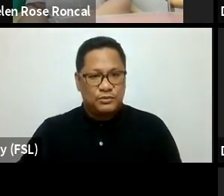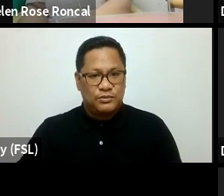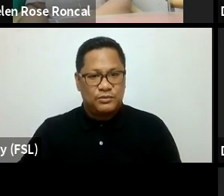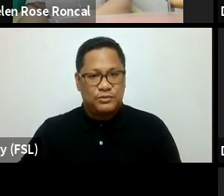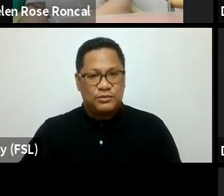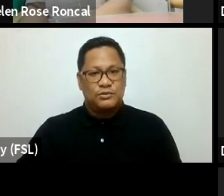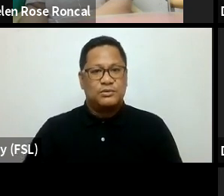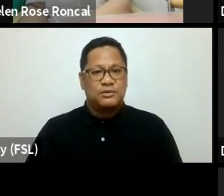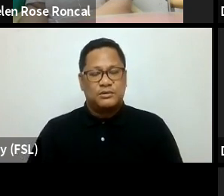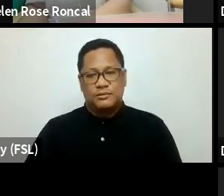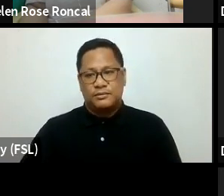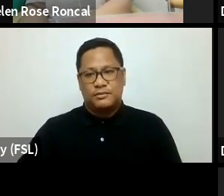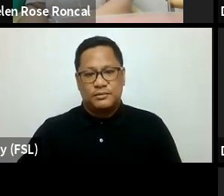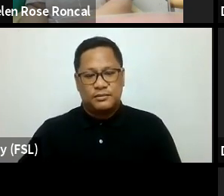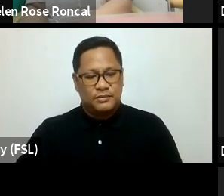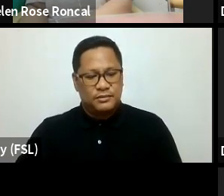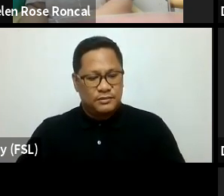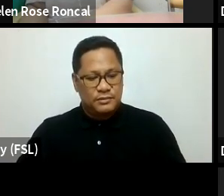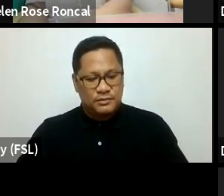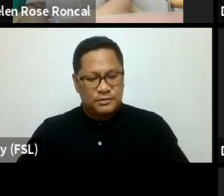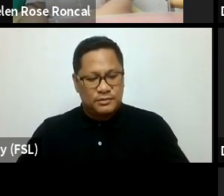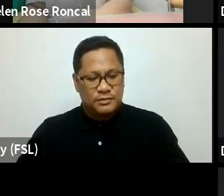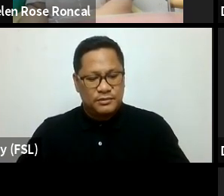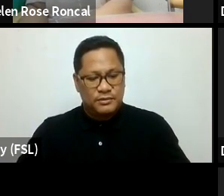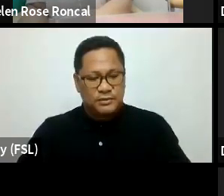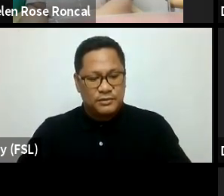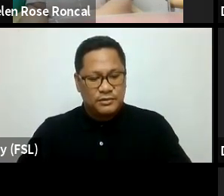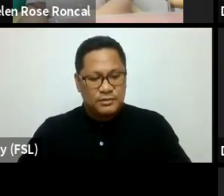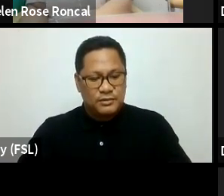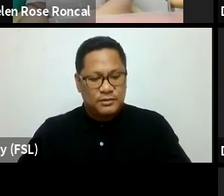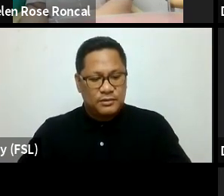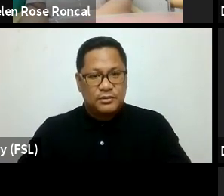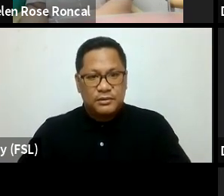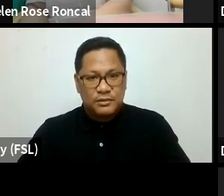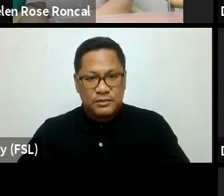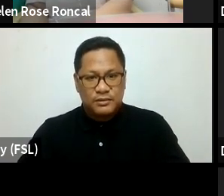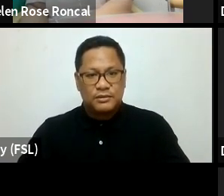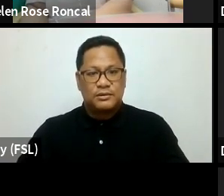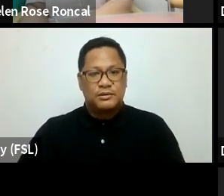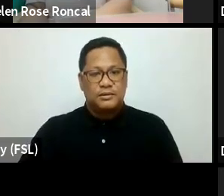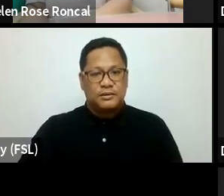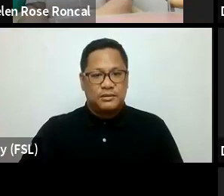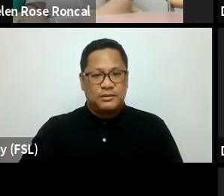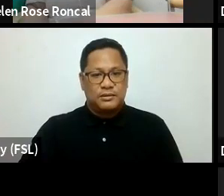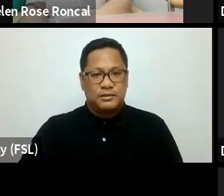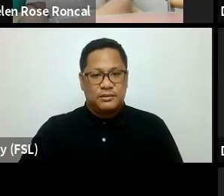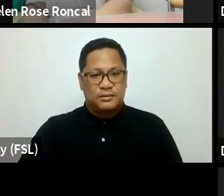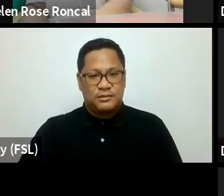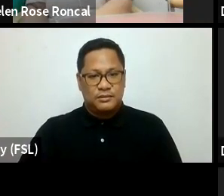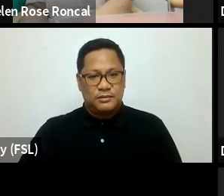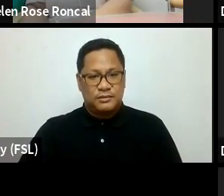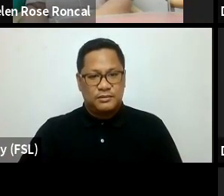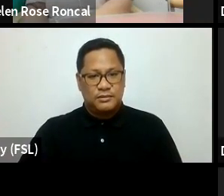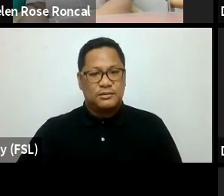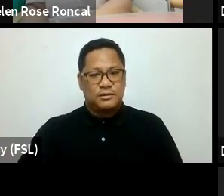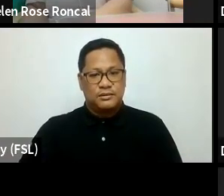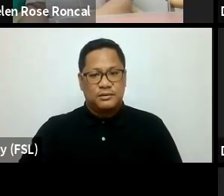Yan. Share ko lang to. All right. So our topic for this morning is